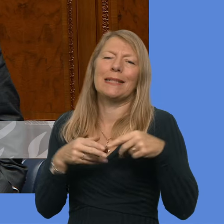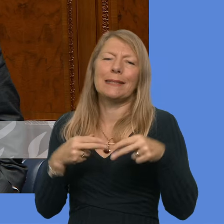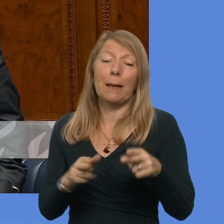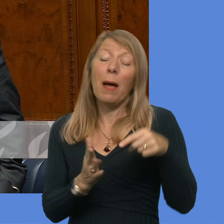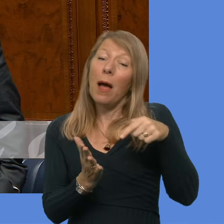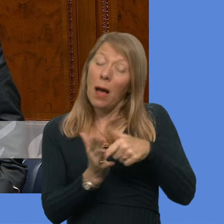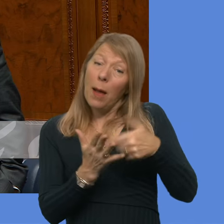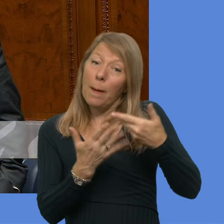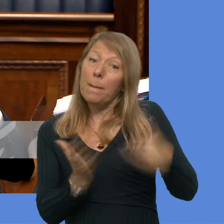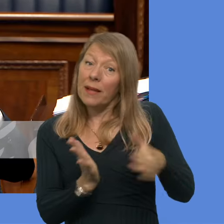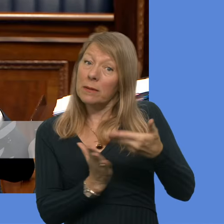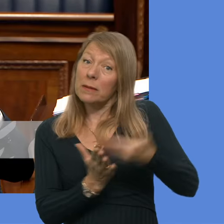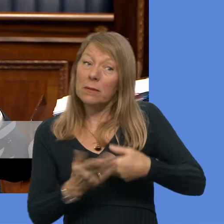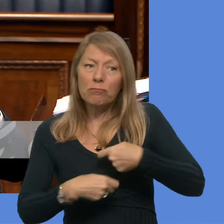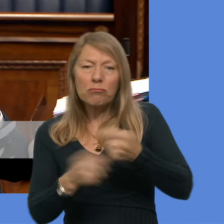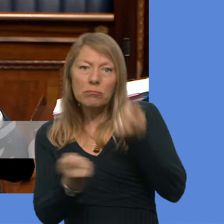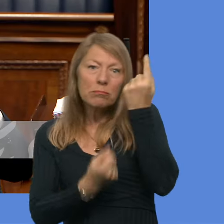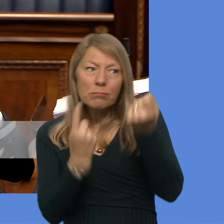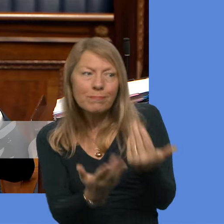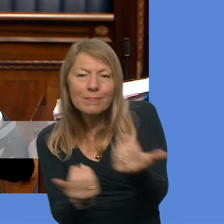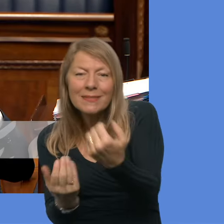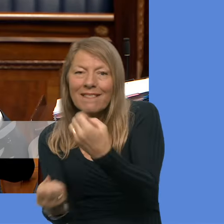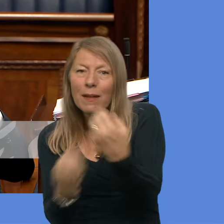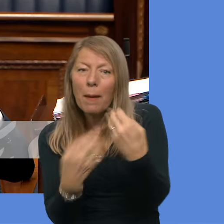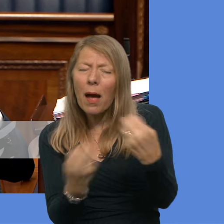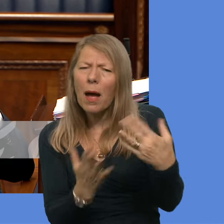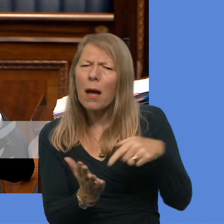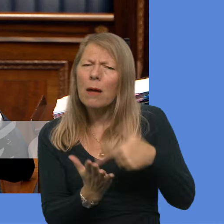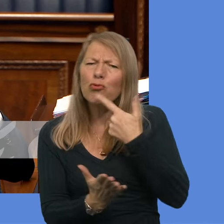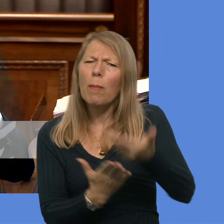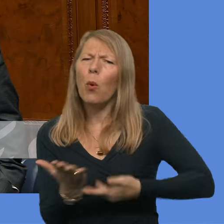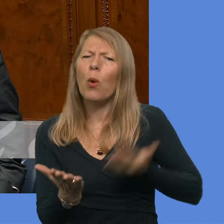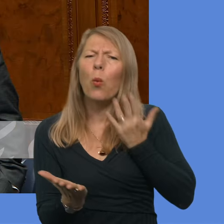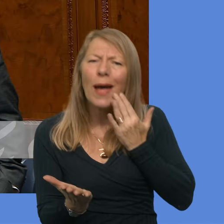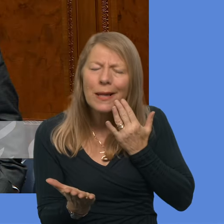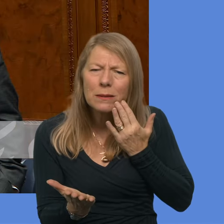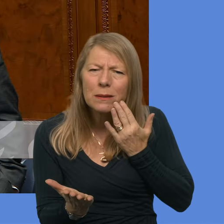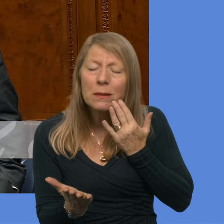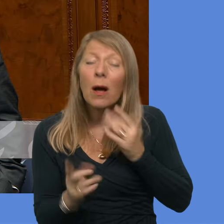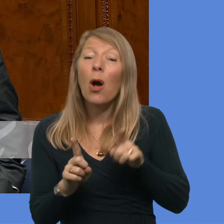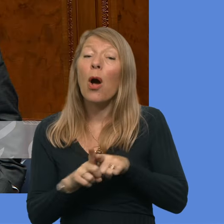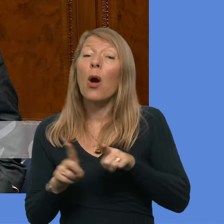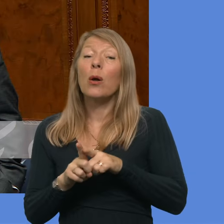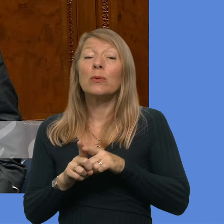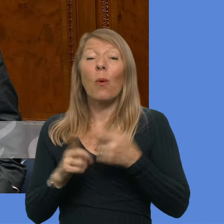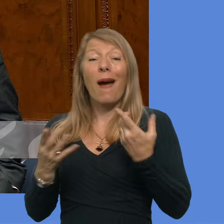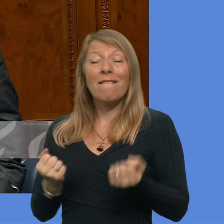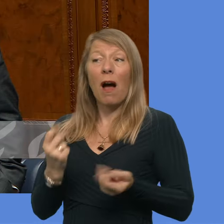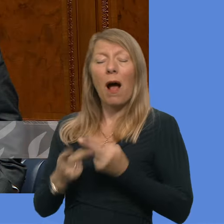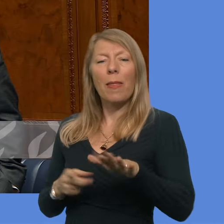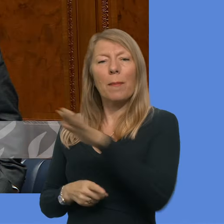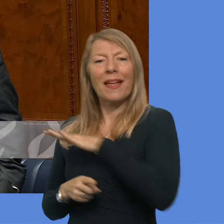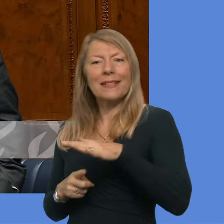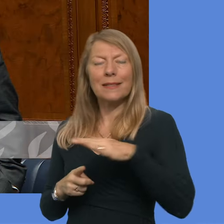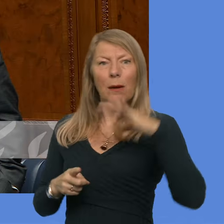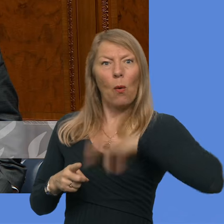report? And is there any hope of a realistic tariff for the users comparable to what exists elsewhere? Or are we